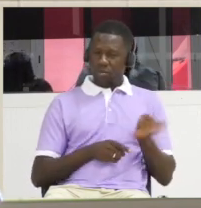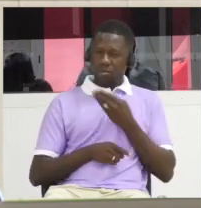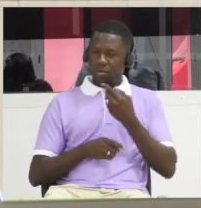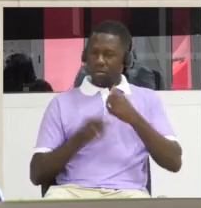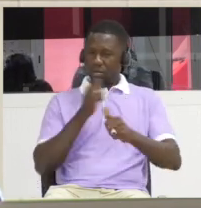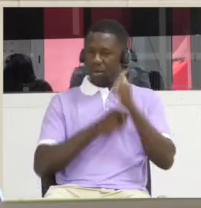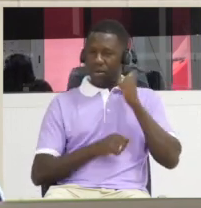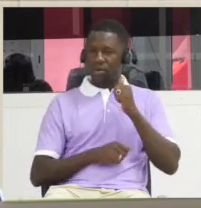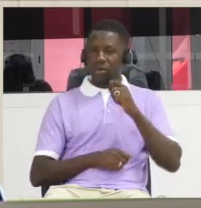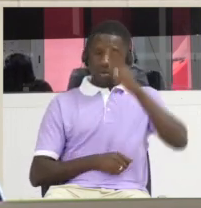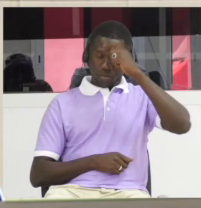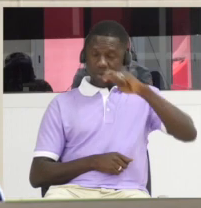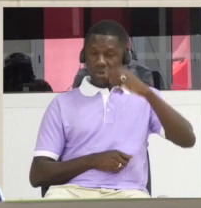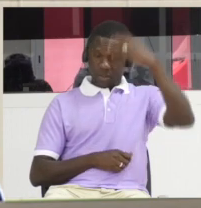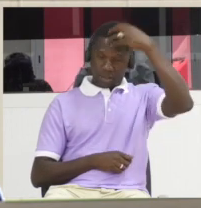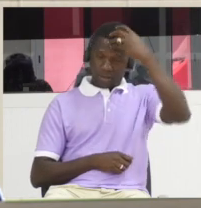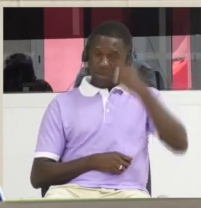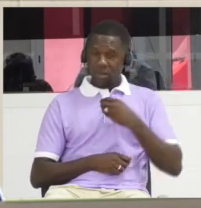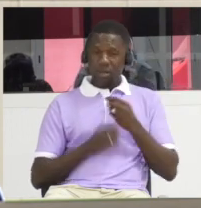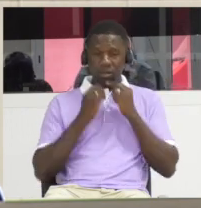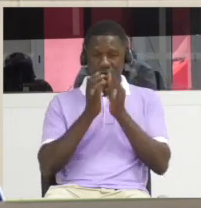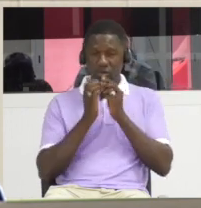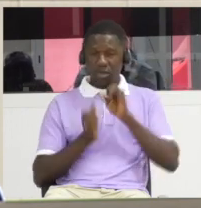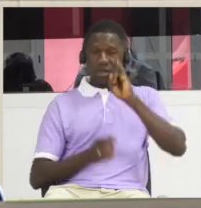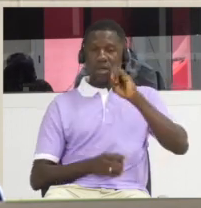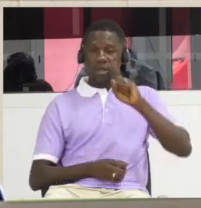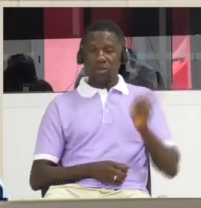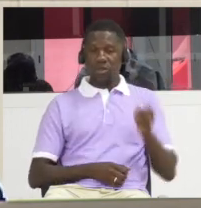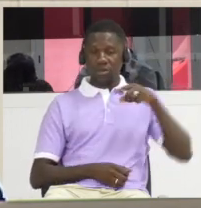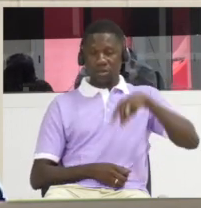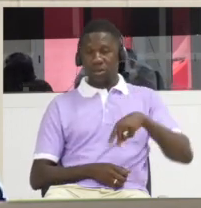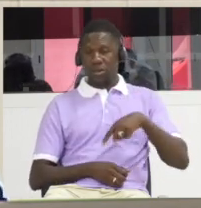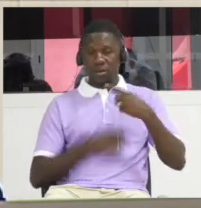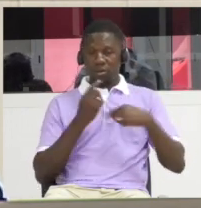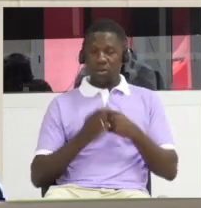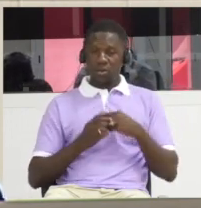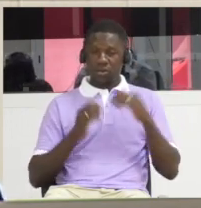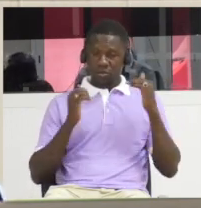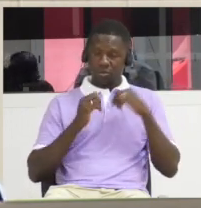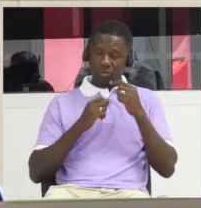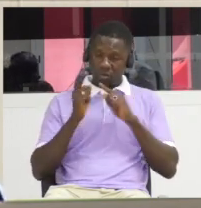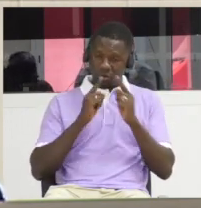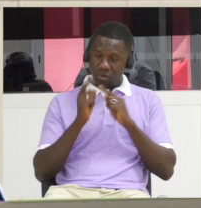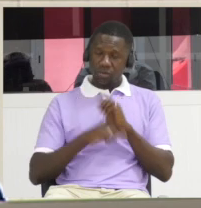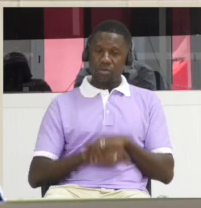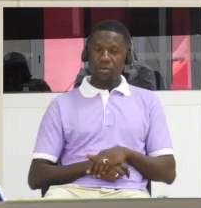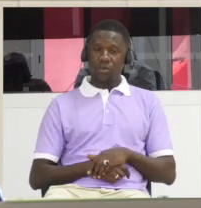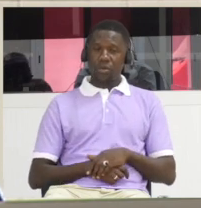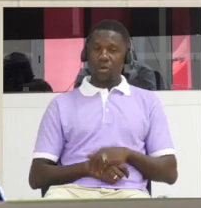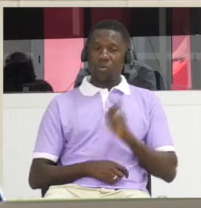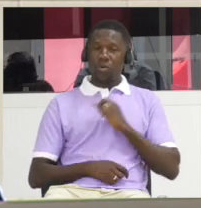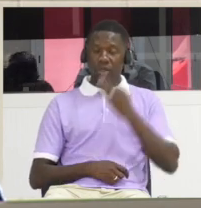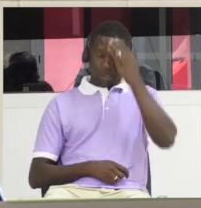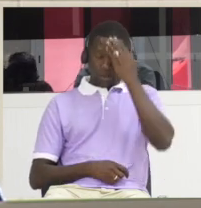told the IGP about the mission that was entrusted to us by the